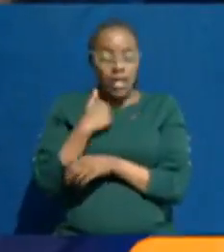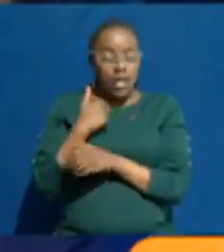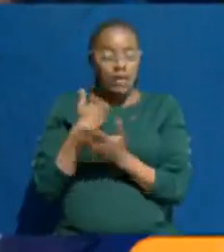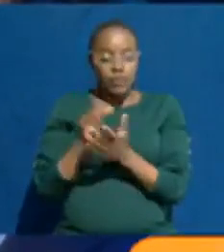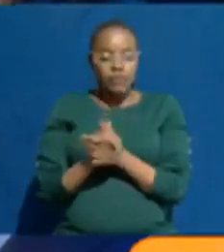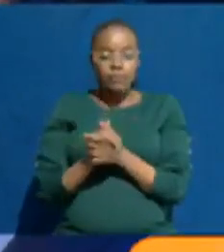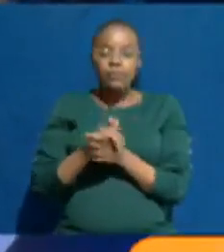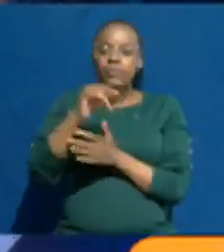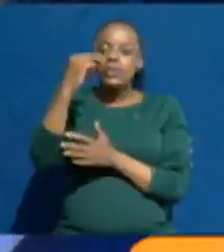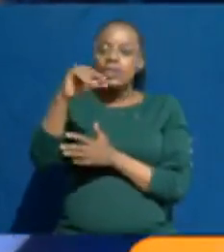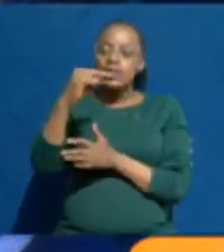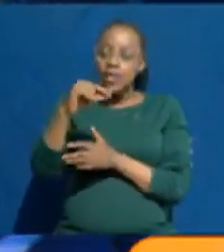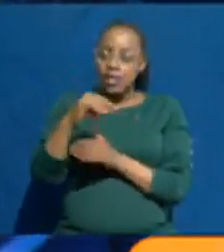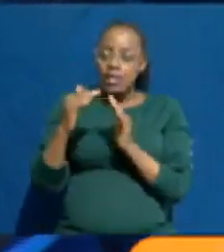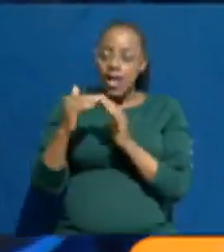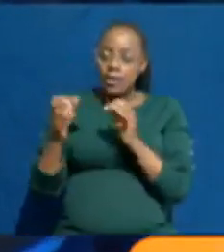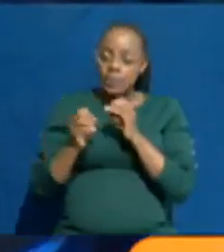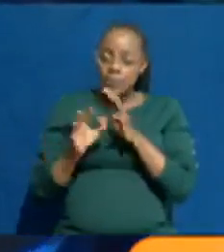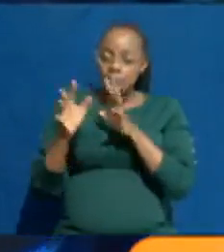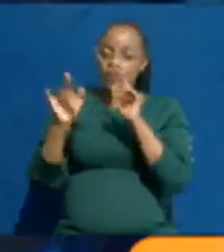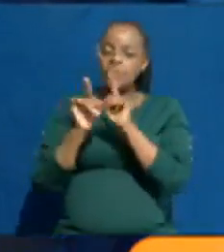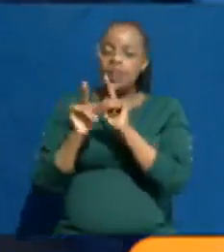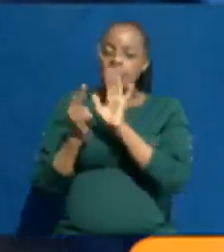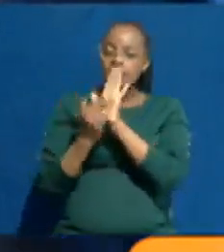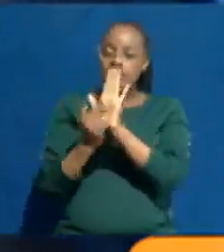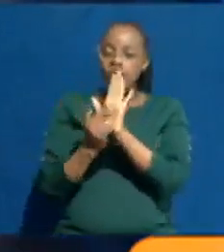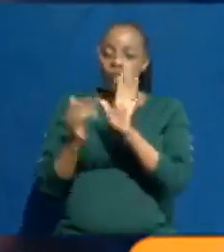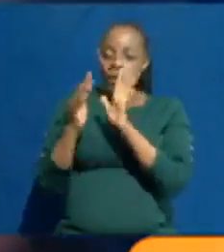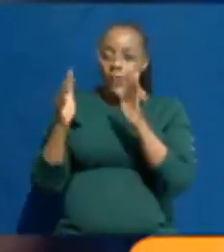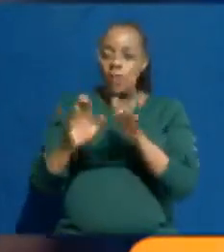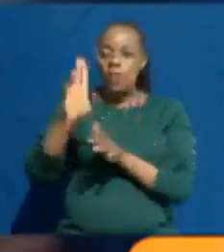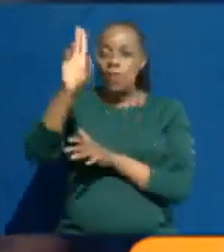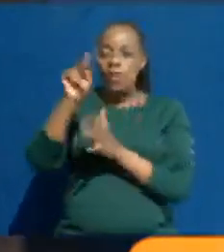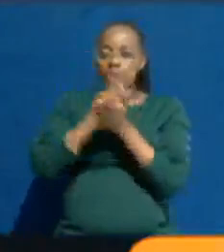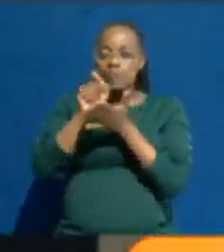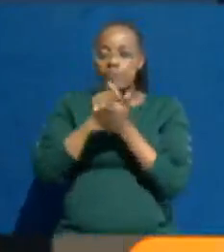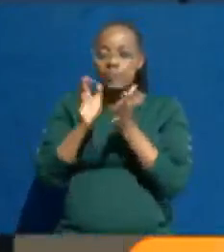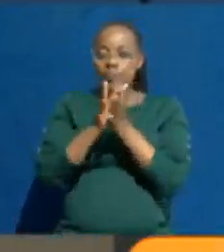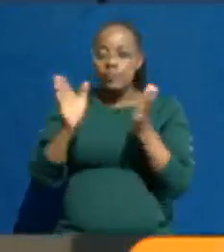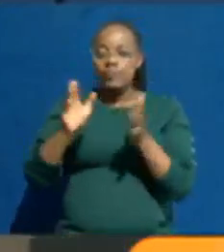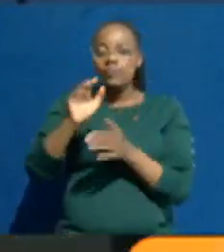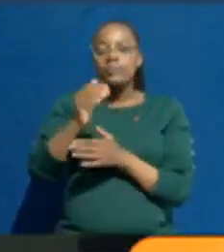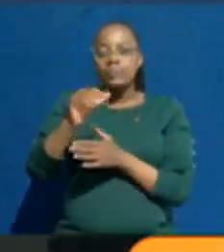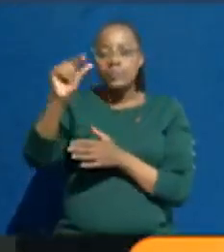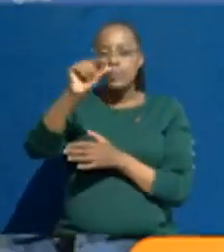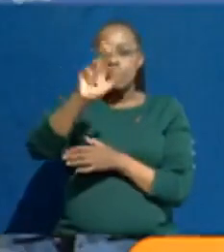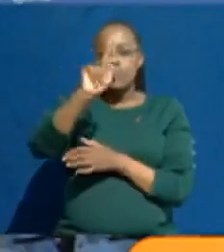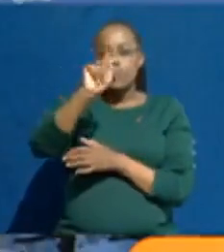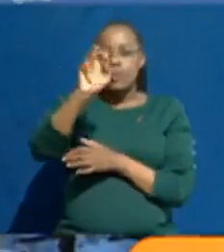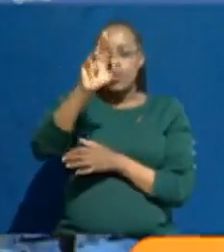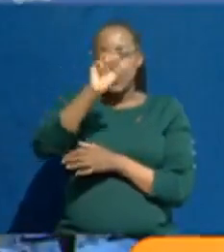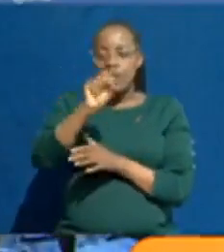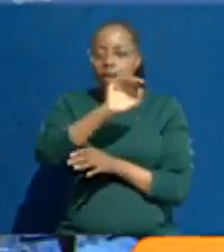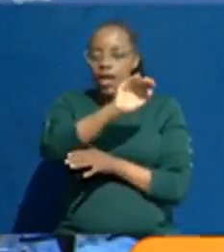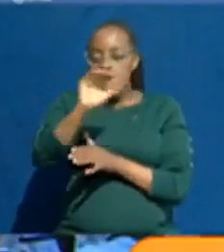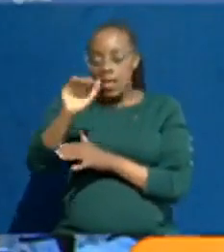on greenhouse gas emissions particularly significant as UN Secretary General Antonio Guterres called for bold